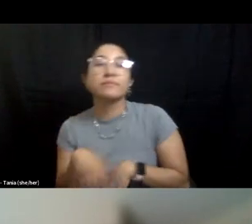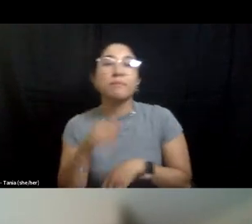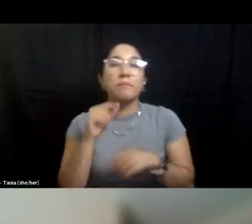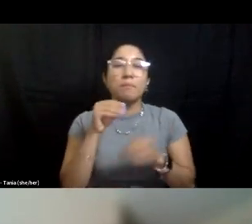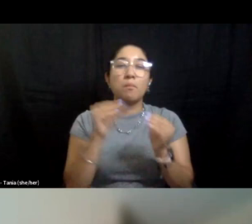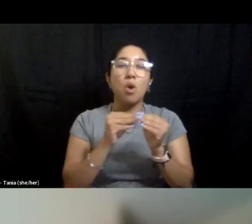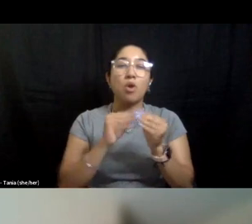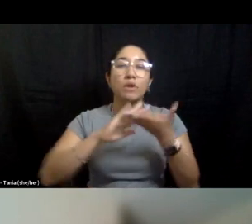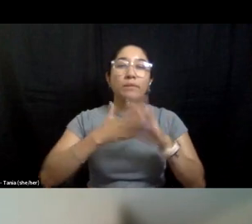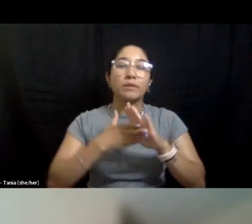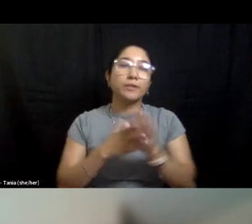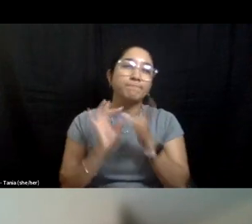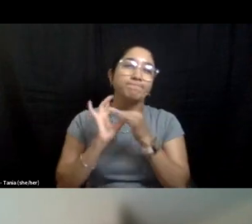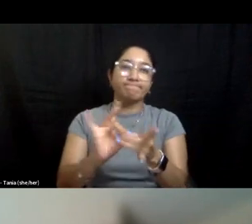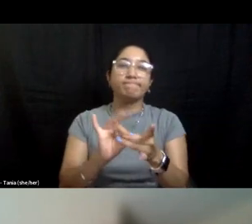I just learned something new.